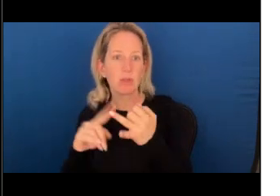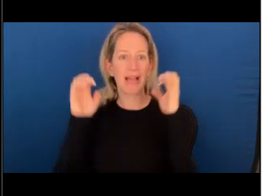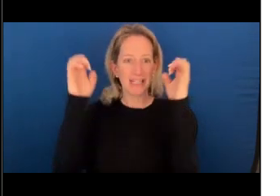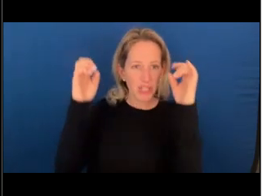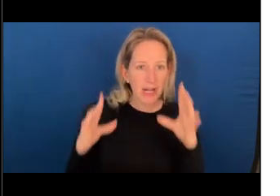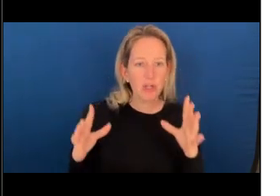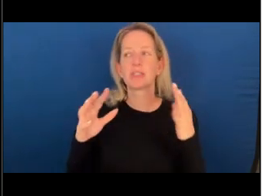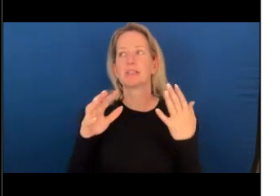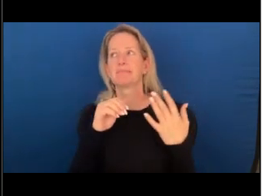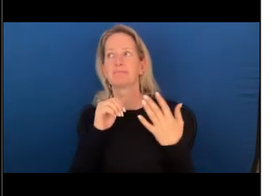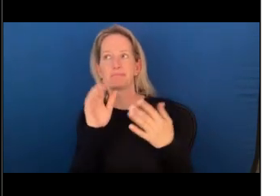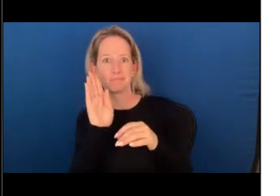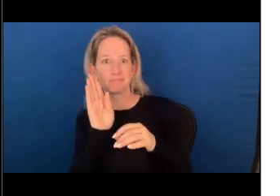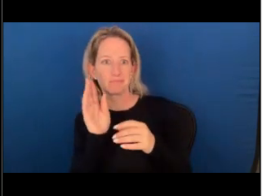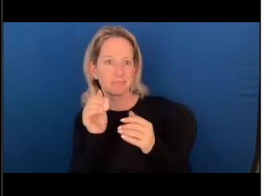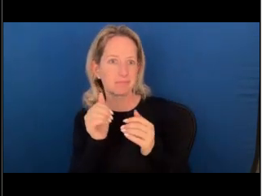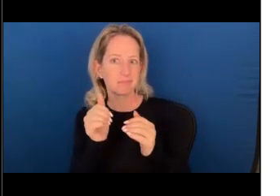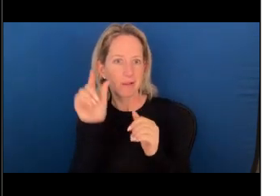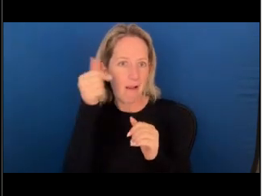level of collaboration.